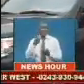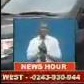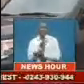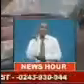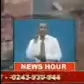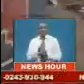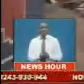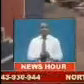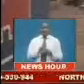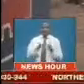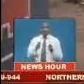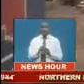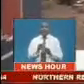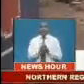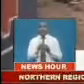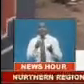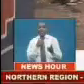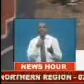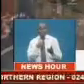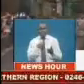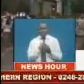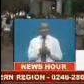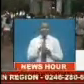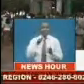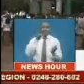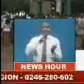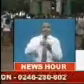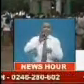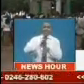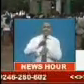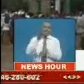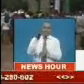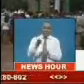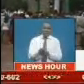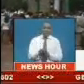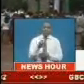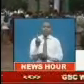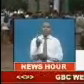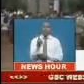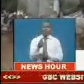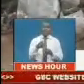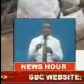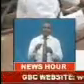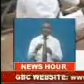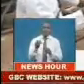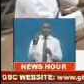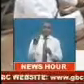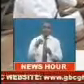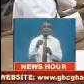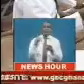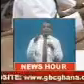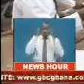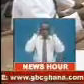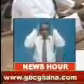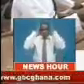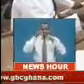Ghana, but it has. This Methodist church building is the singular effort of the past presiding